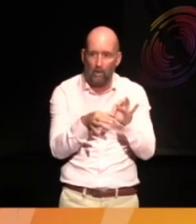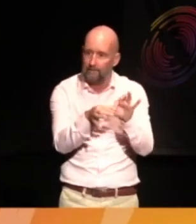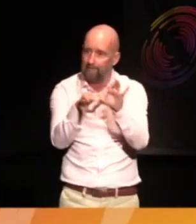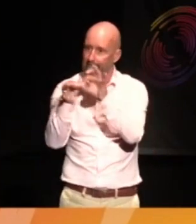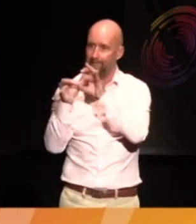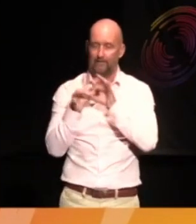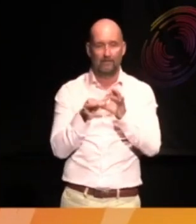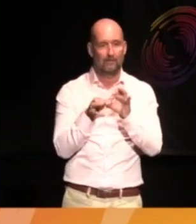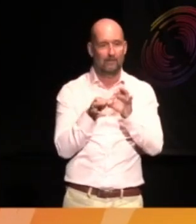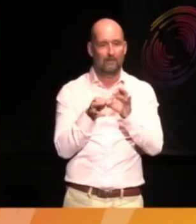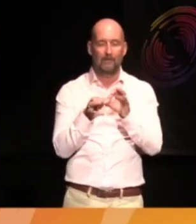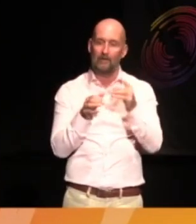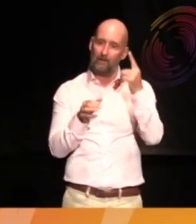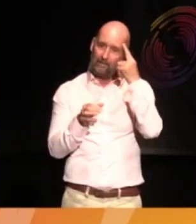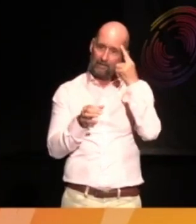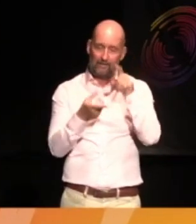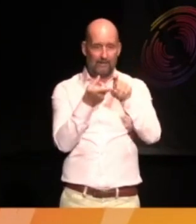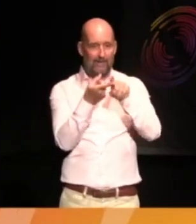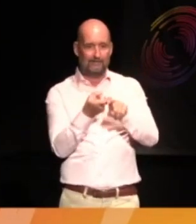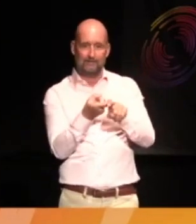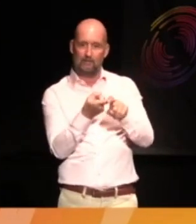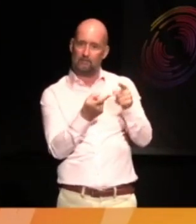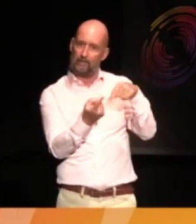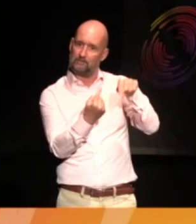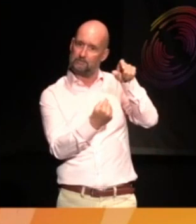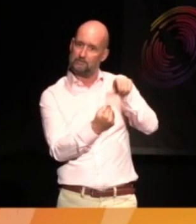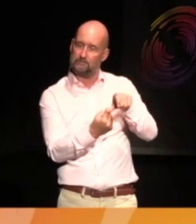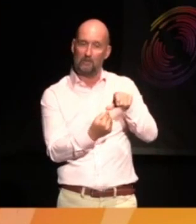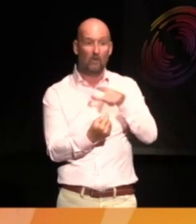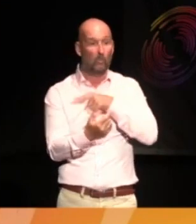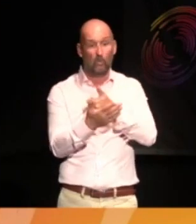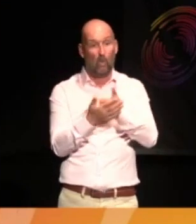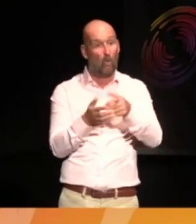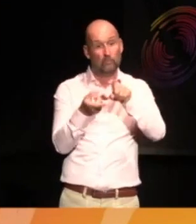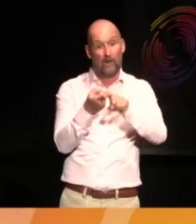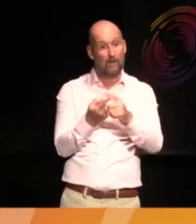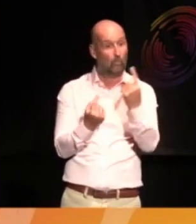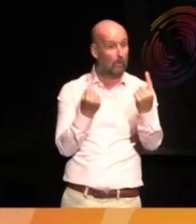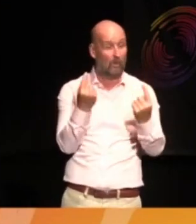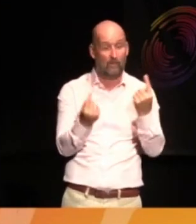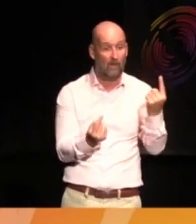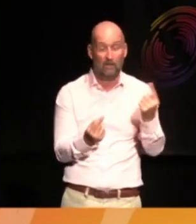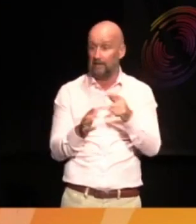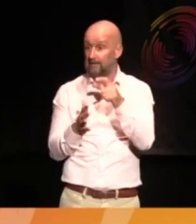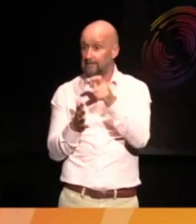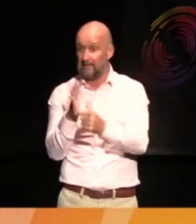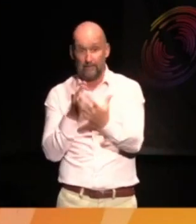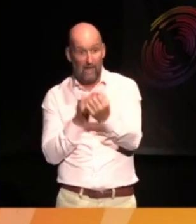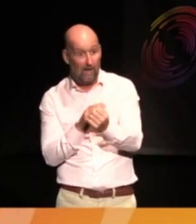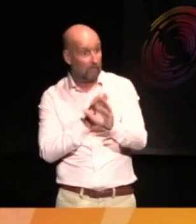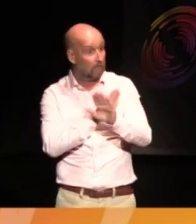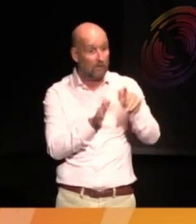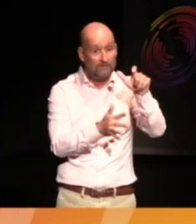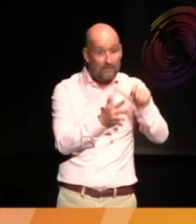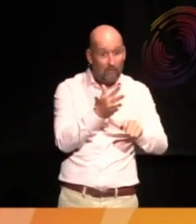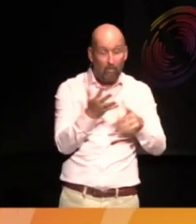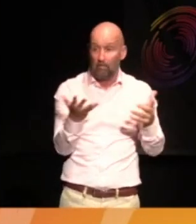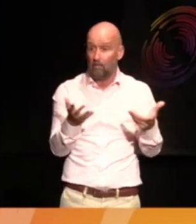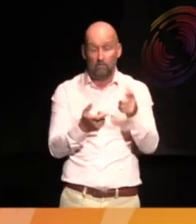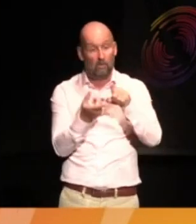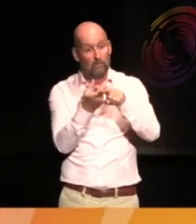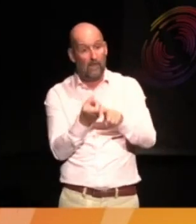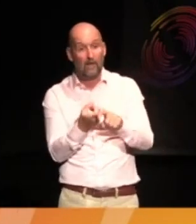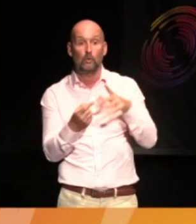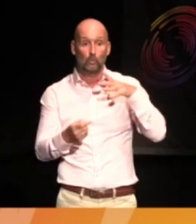consider interdependence. We're always going to rely on one another. So whether you have a disability or you don't, you're going to need